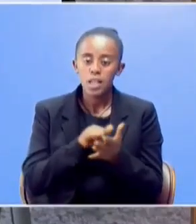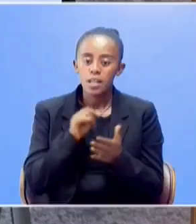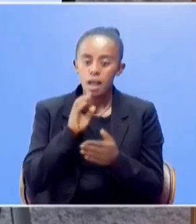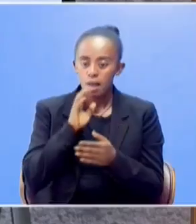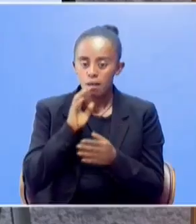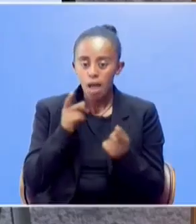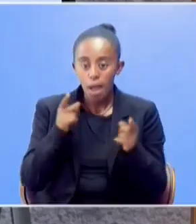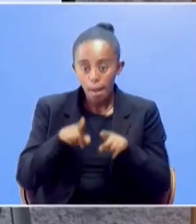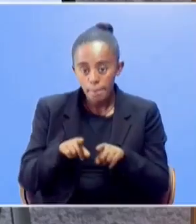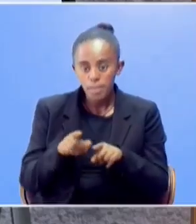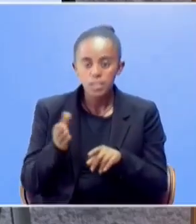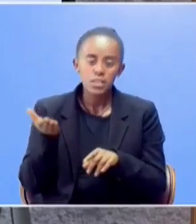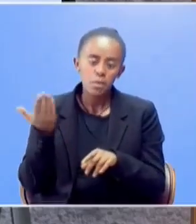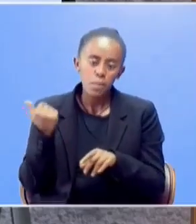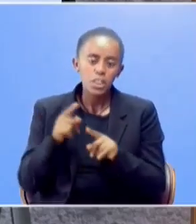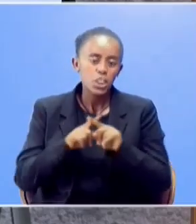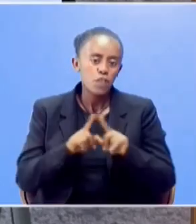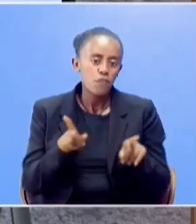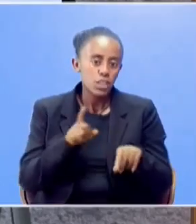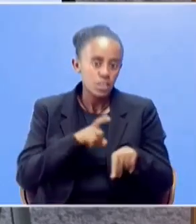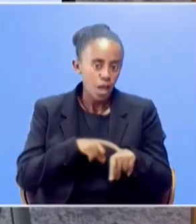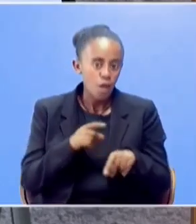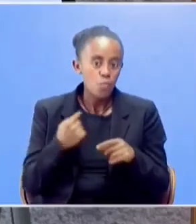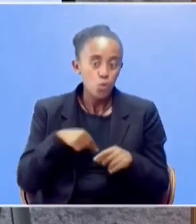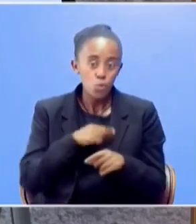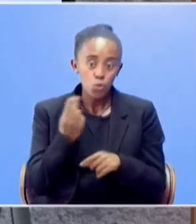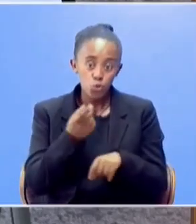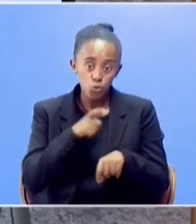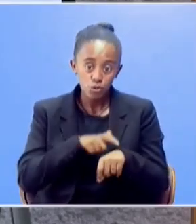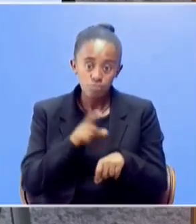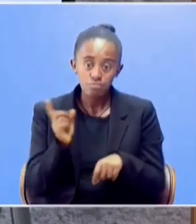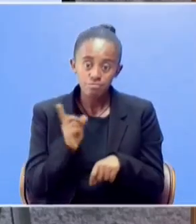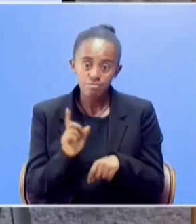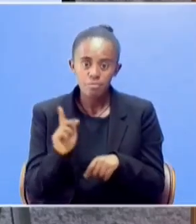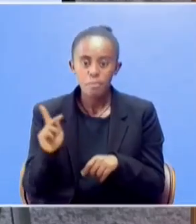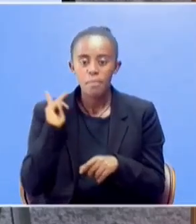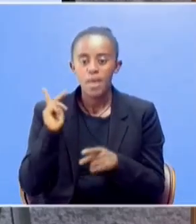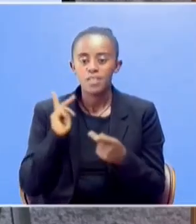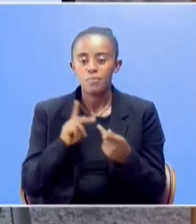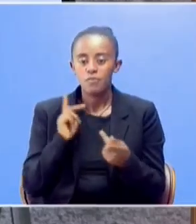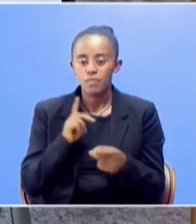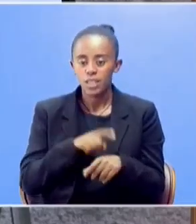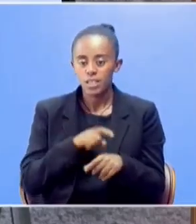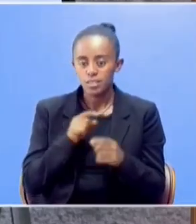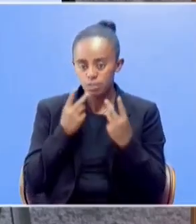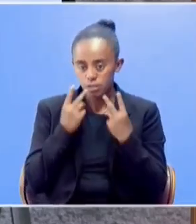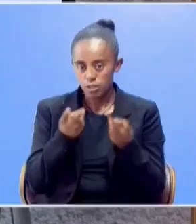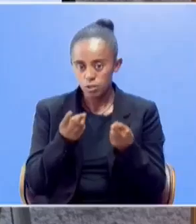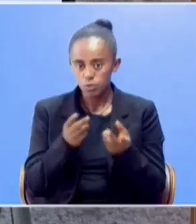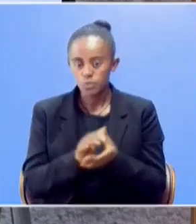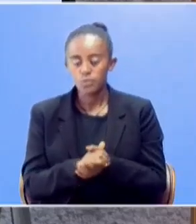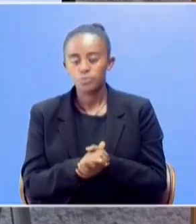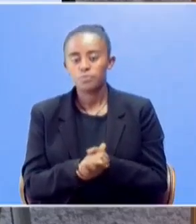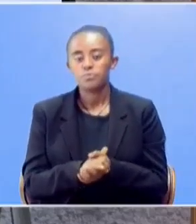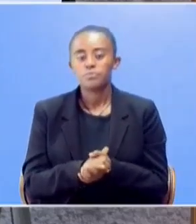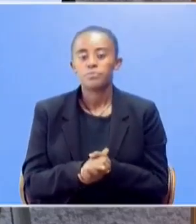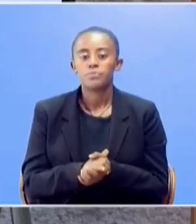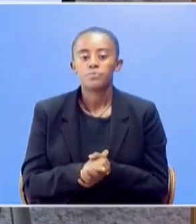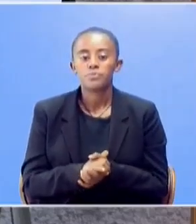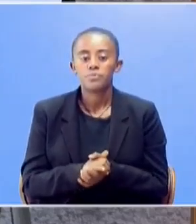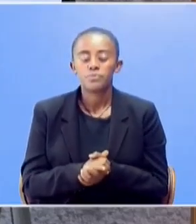in the past in a different time, we use what? We use past perfect. Let me show you that.